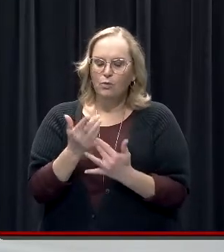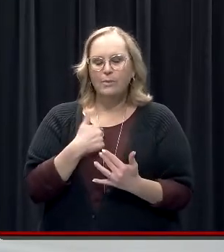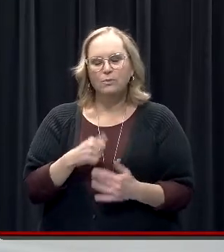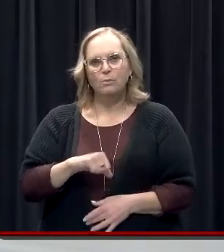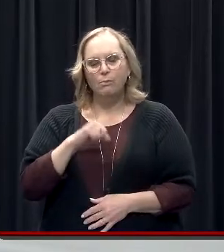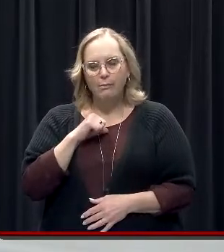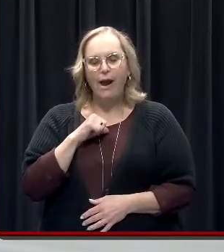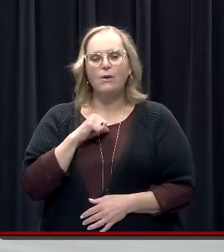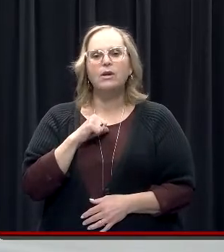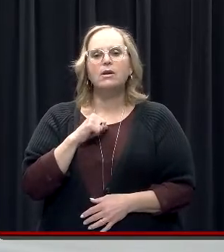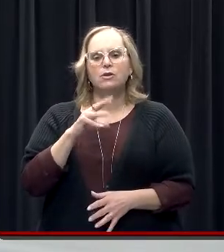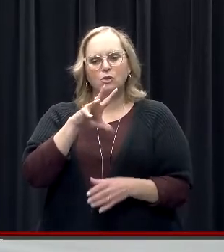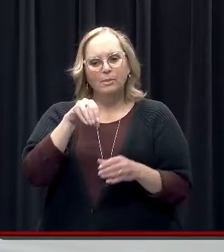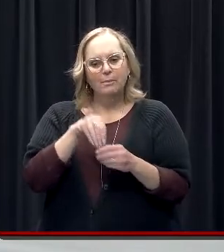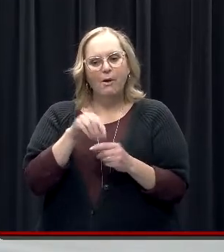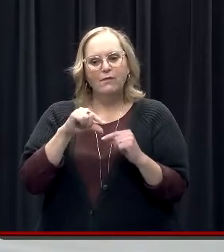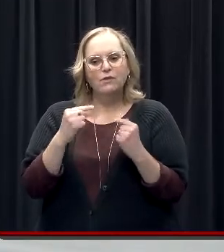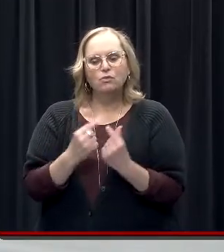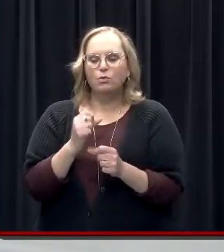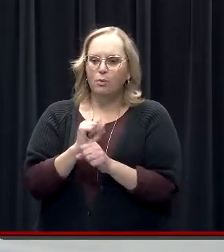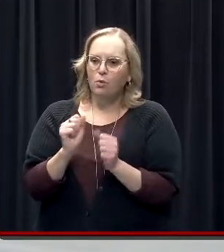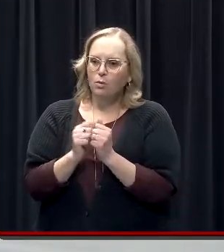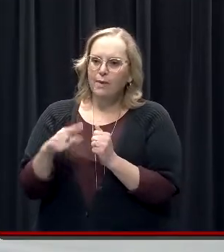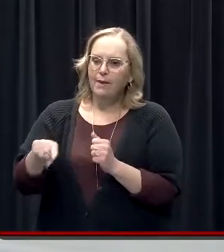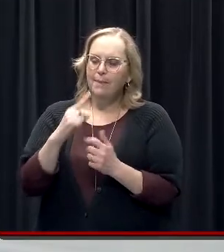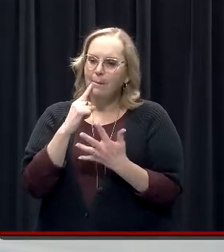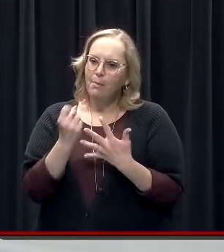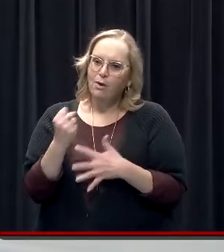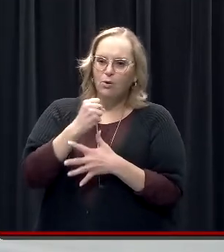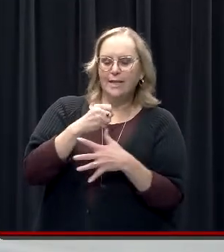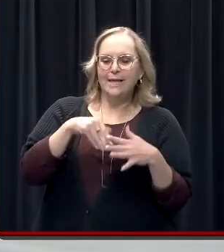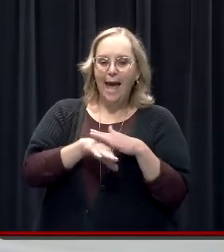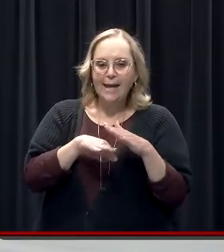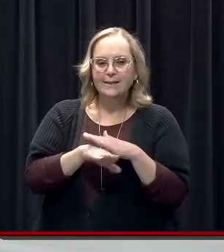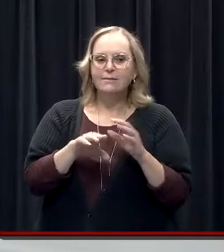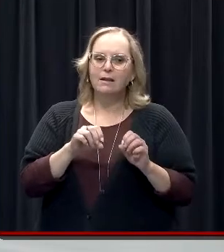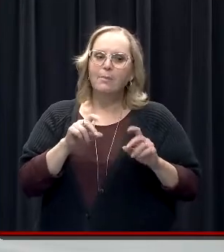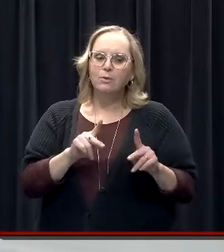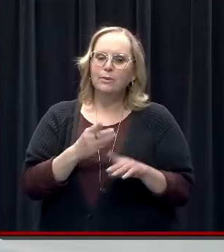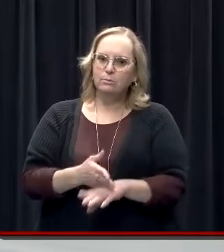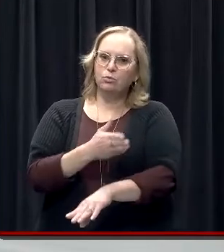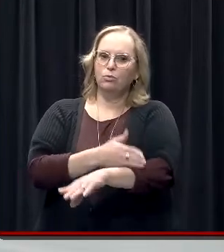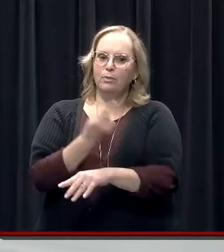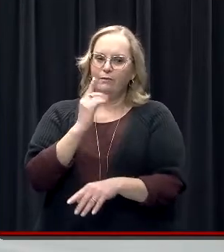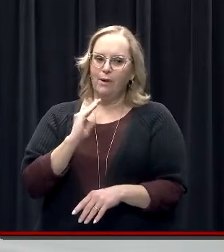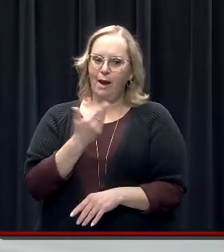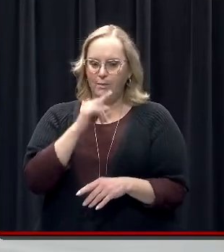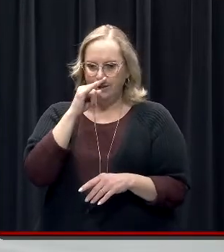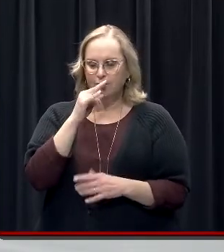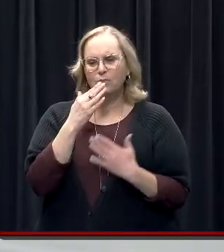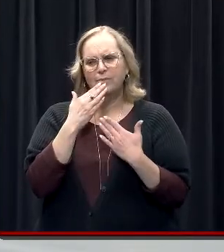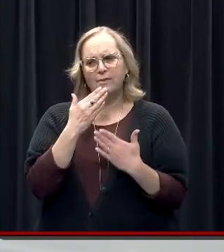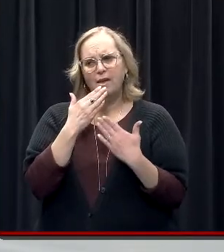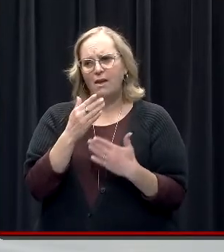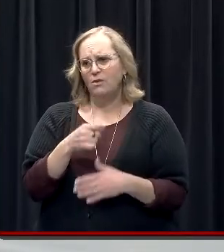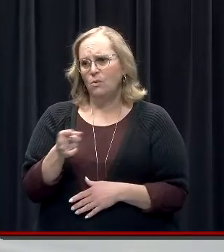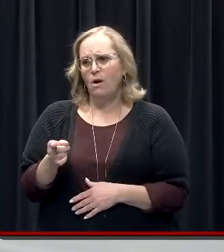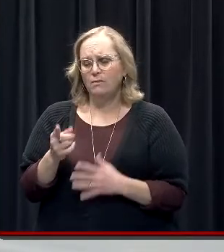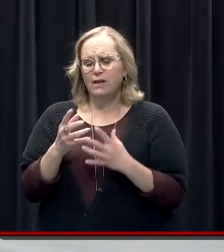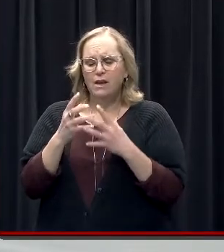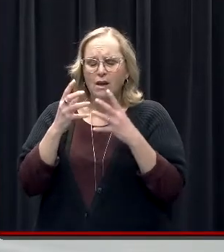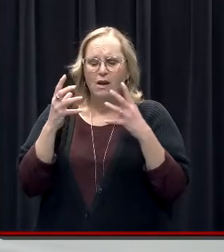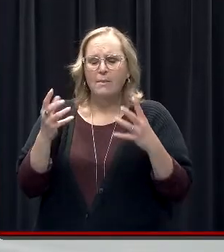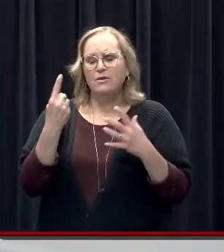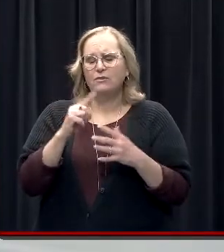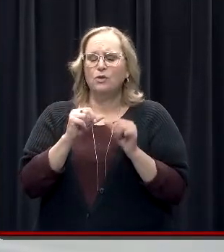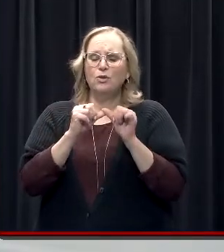work with this group that prioritizes access and opportunity and improvement for our kids. So thank you all very much for your continued commitment